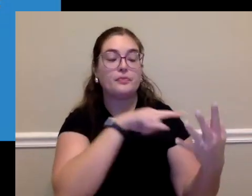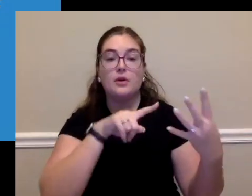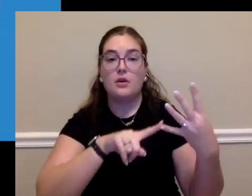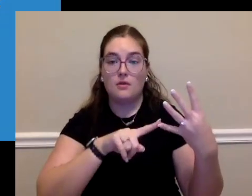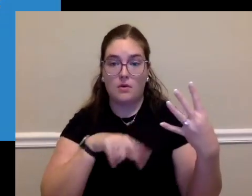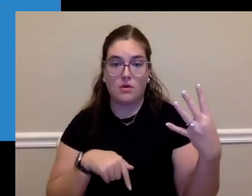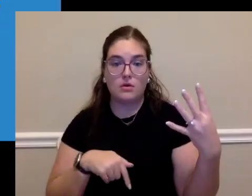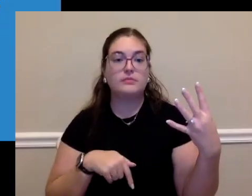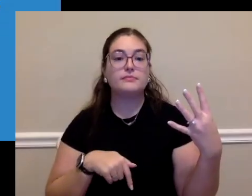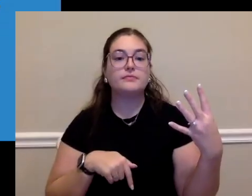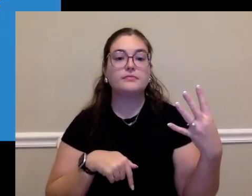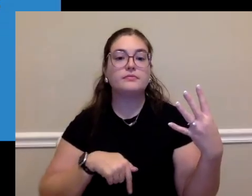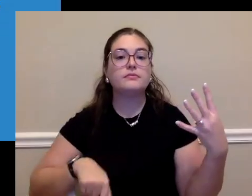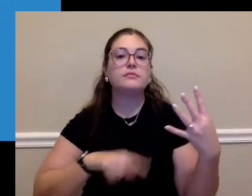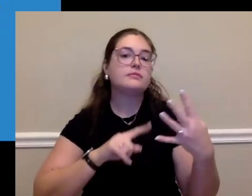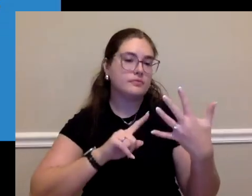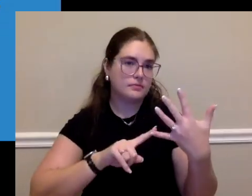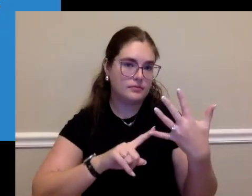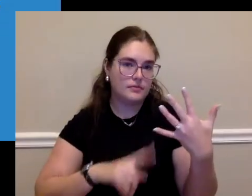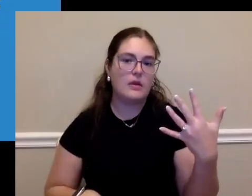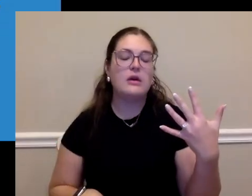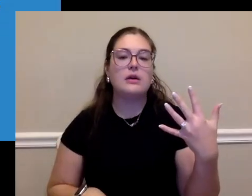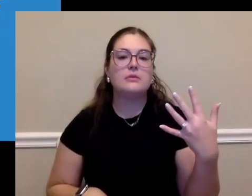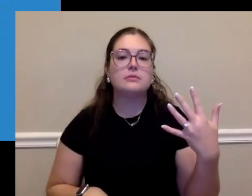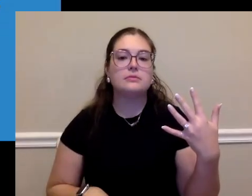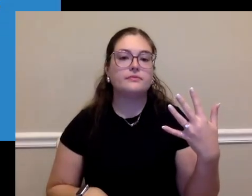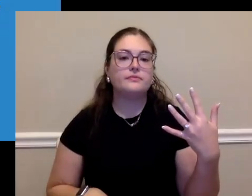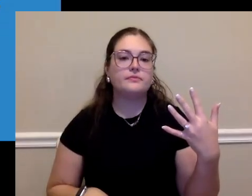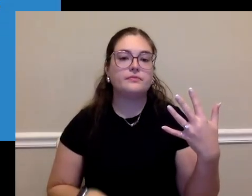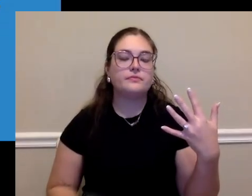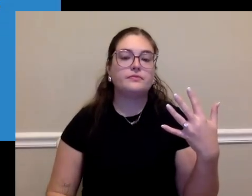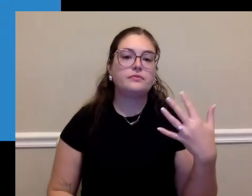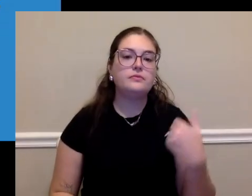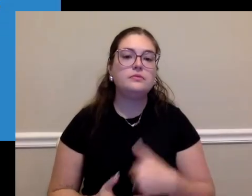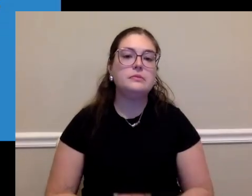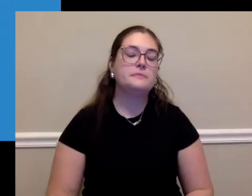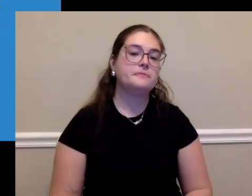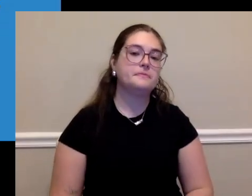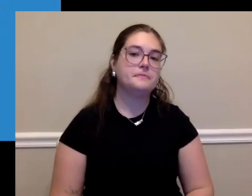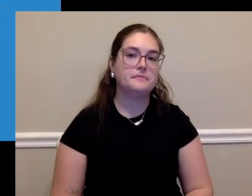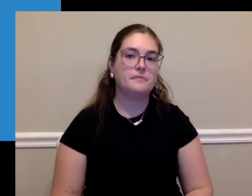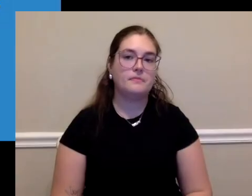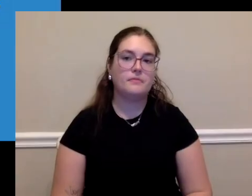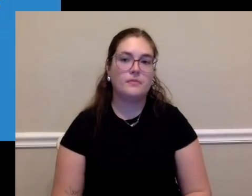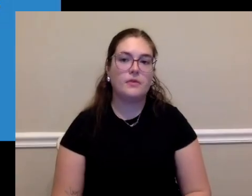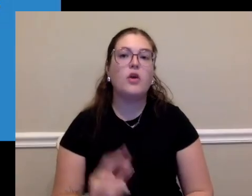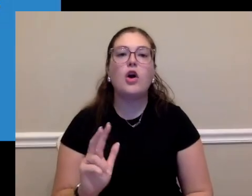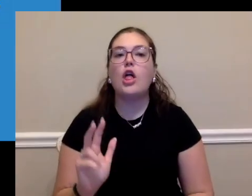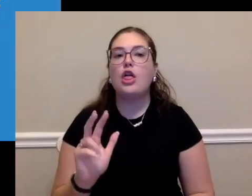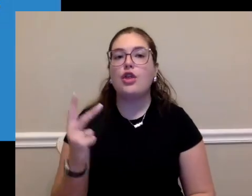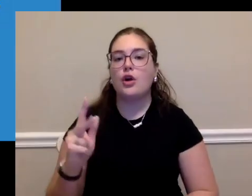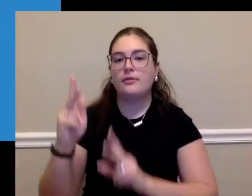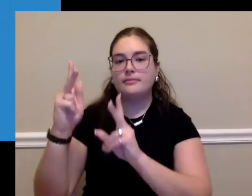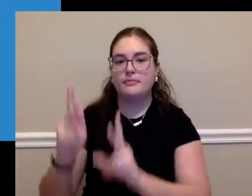you're interpreting? And how do you interpret they, them into Spanish as a third person singular